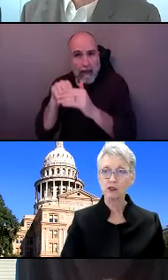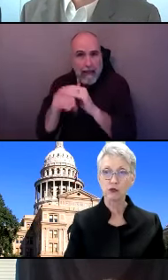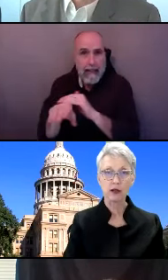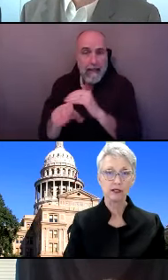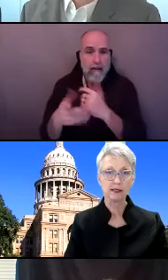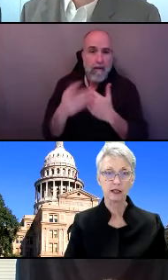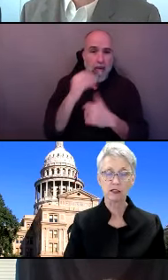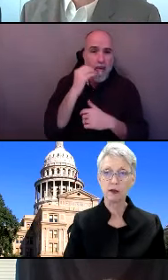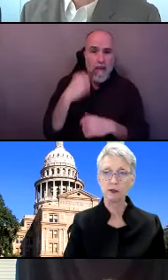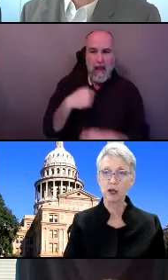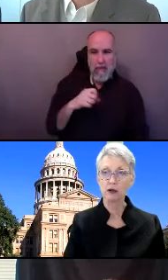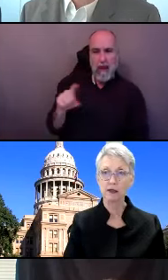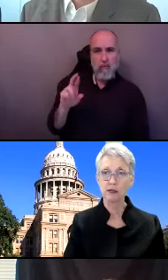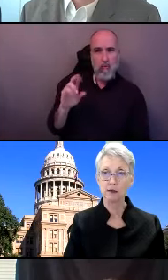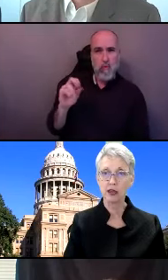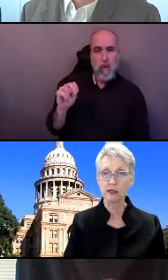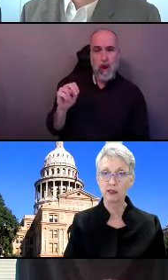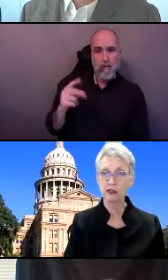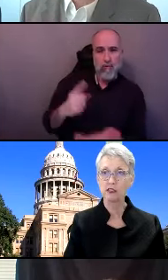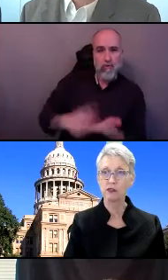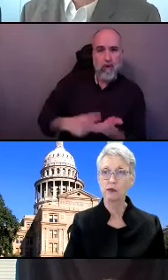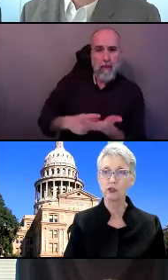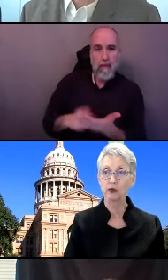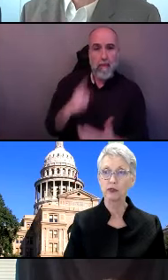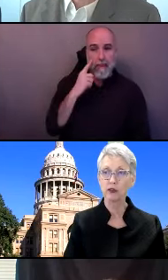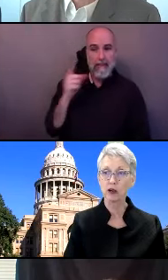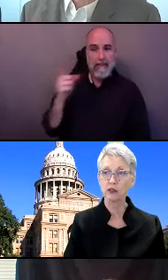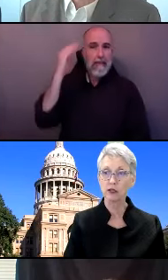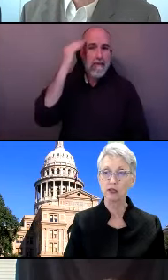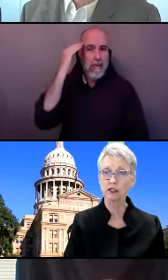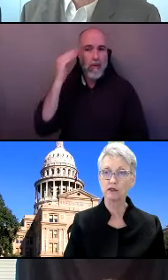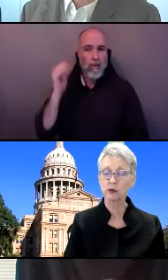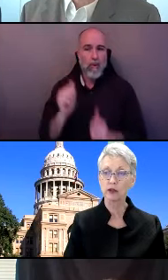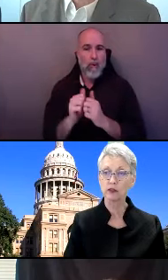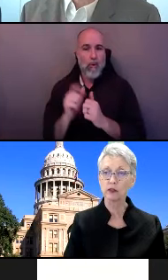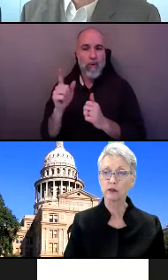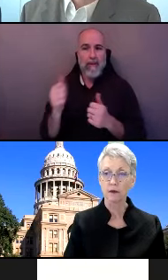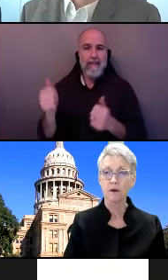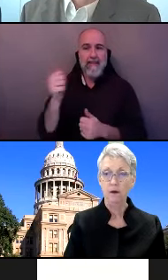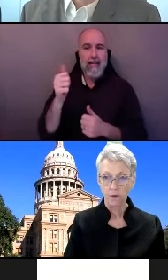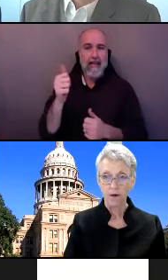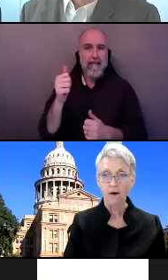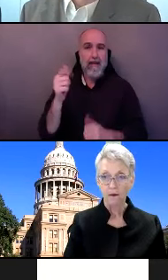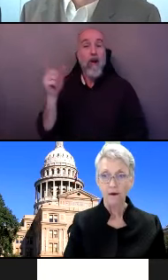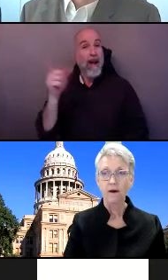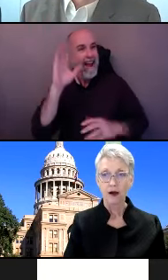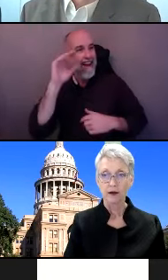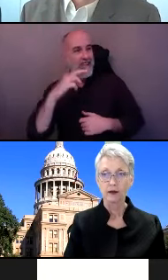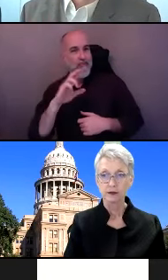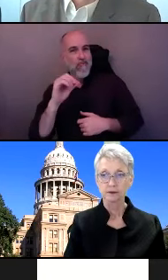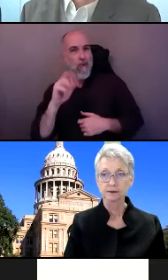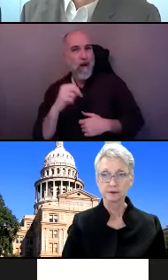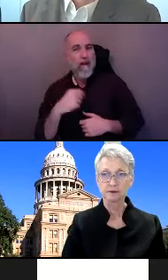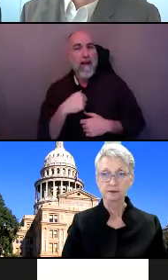going to ask Ron in a second to maybe talk about some of that because I think he's familiar with it, our executive director. So Randy, this is Ron. I